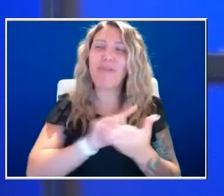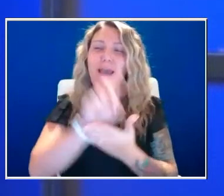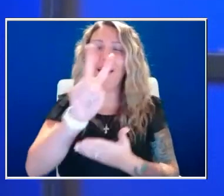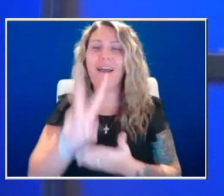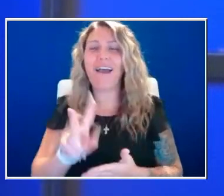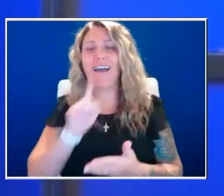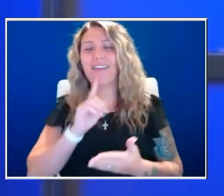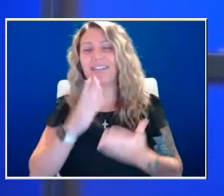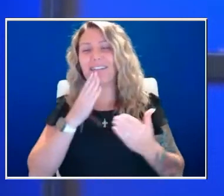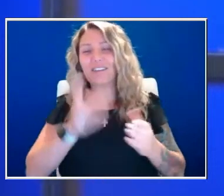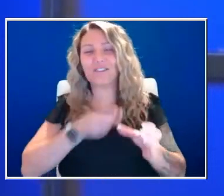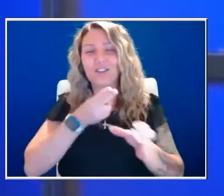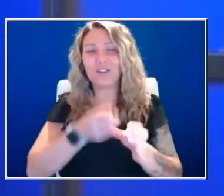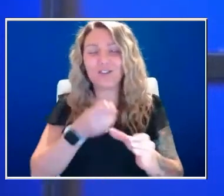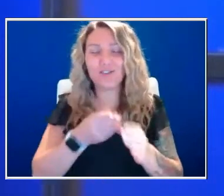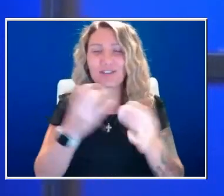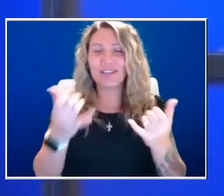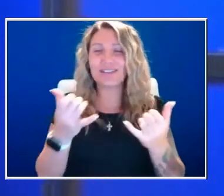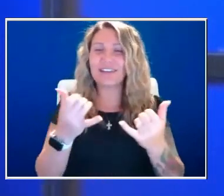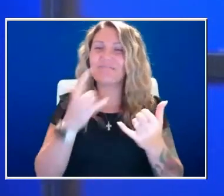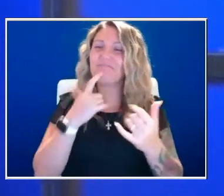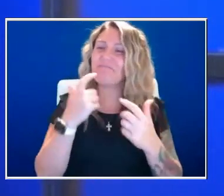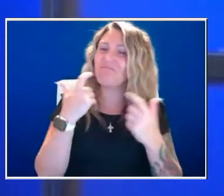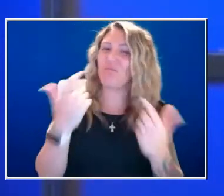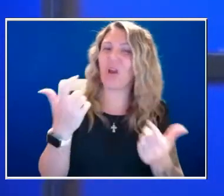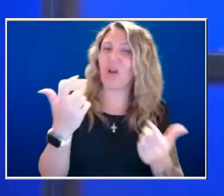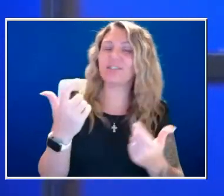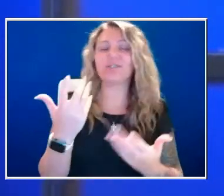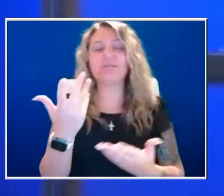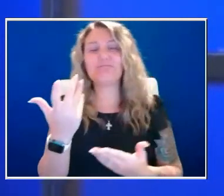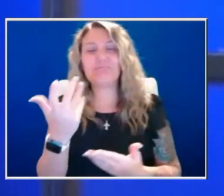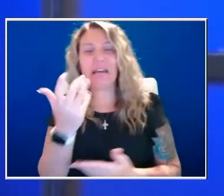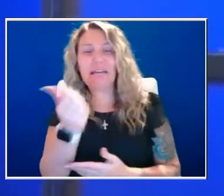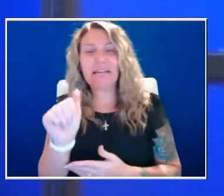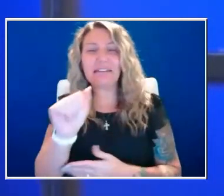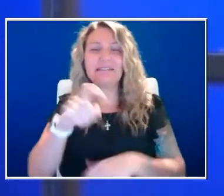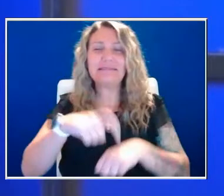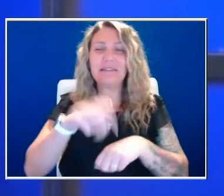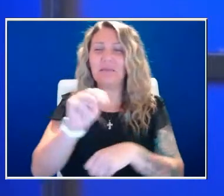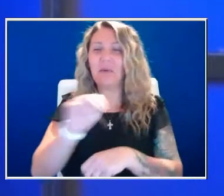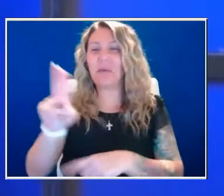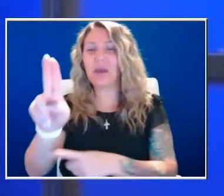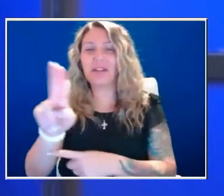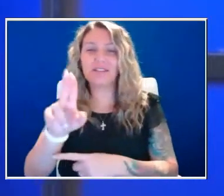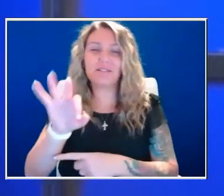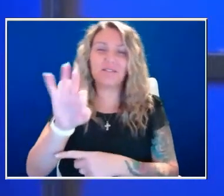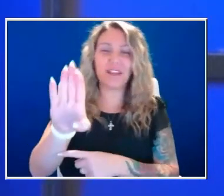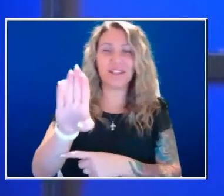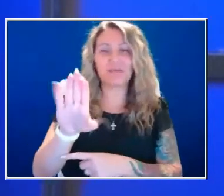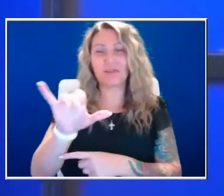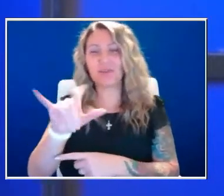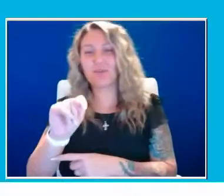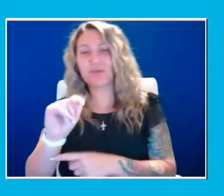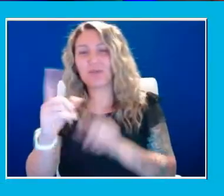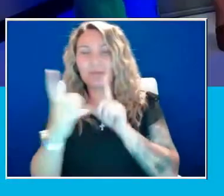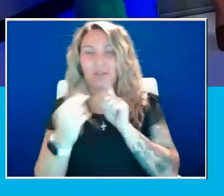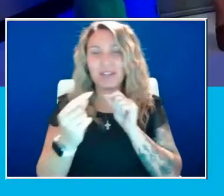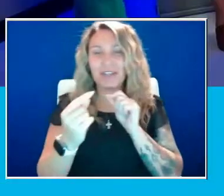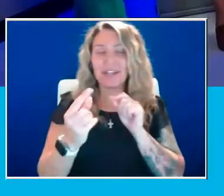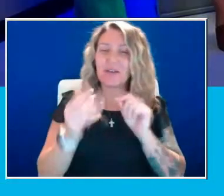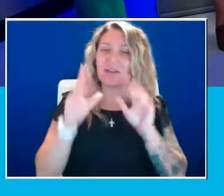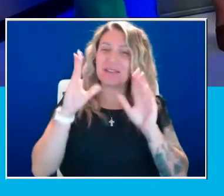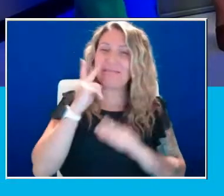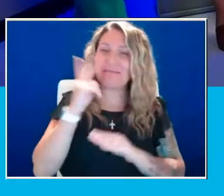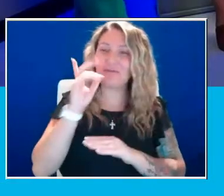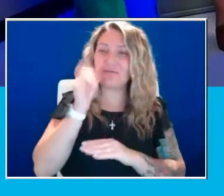You can catch our updates anytime by logging back onto Facebook, YouTube, and Twitter. Go out, make it a great Thursday, and we'll see you back here Friday at 8. Grab